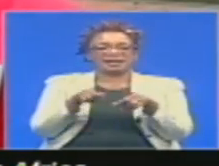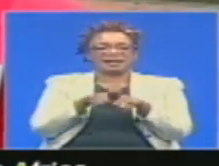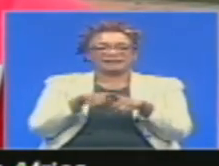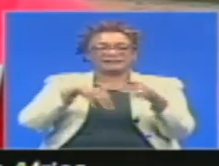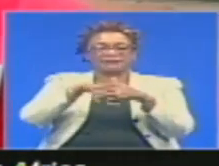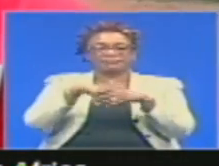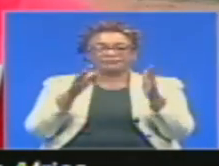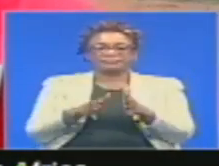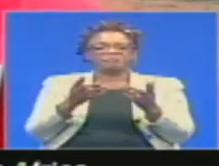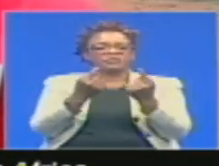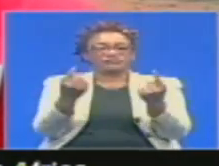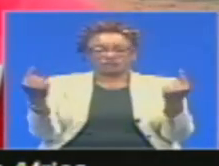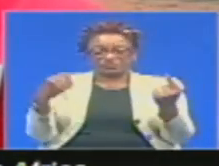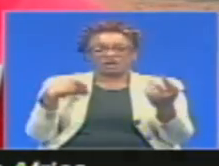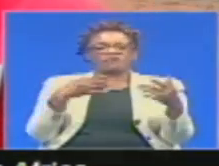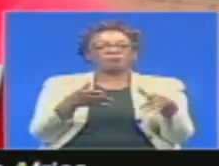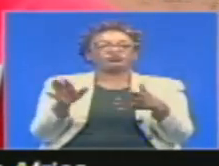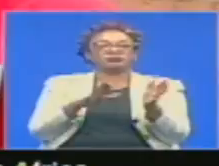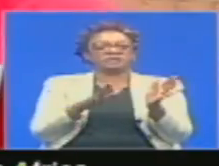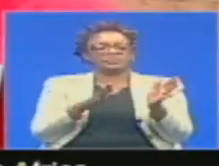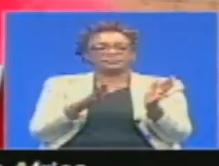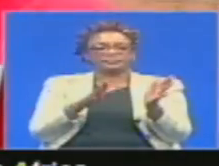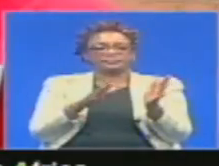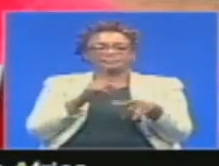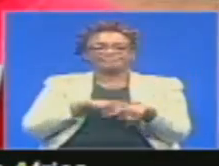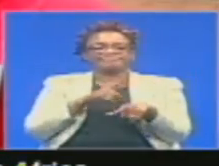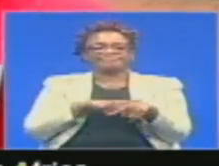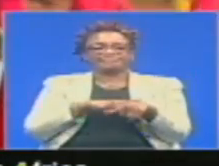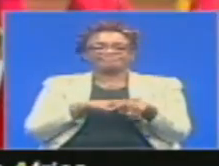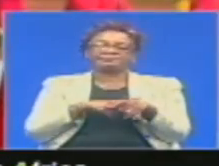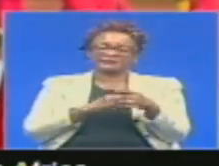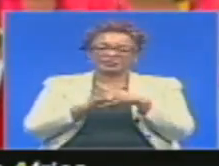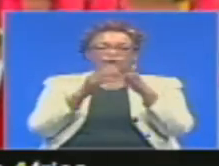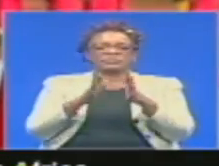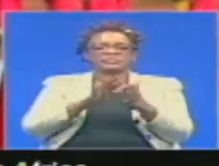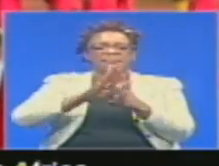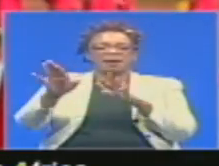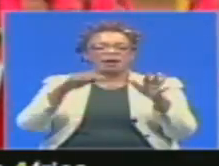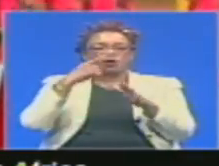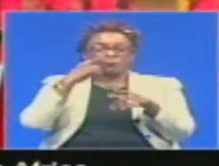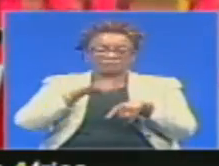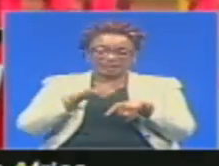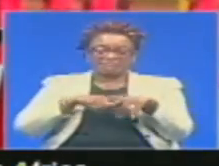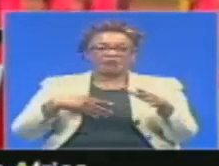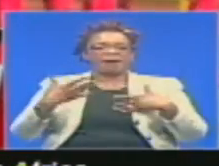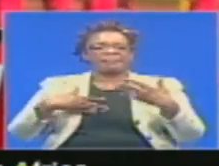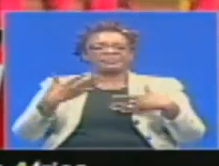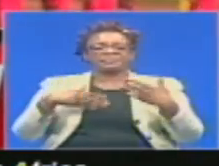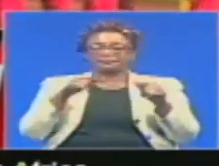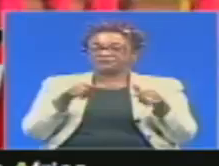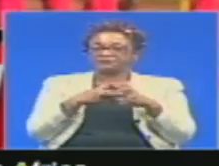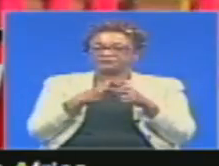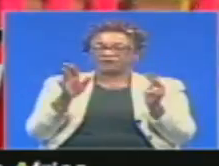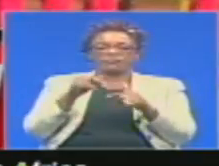hapa kila player amejapata chance zina na najua after dakika ya misho mafano narudi home ni kama furahia. It was just the beginning. From